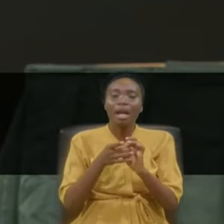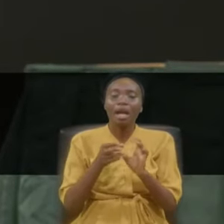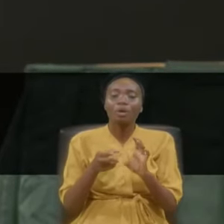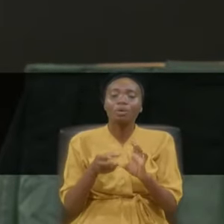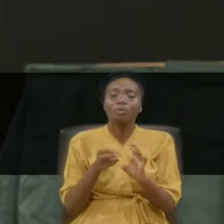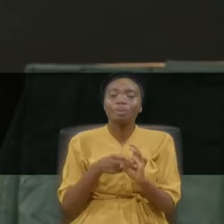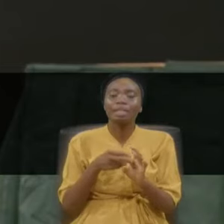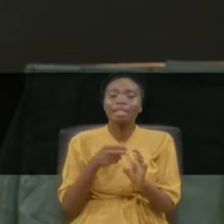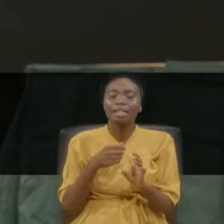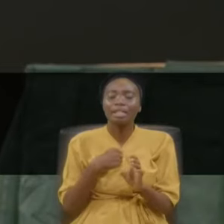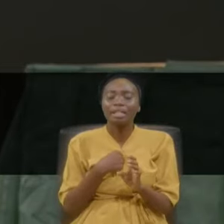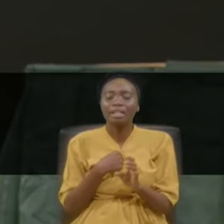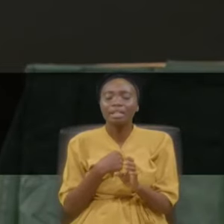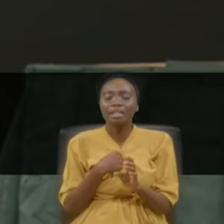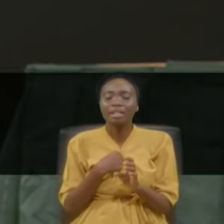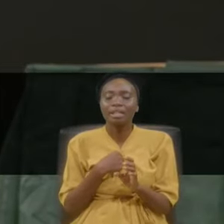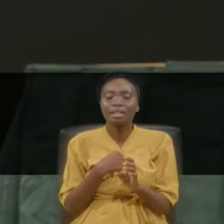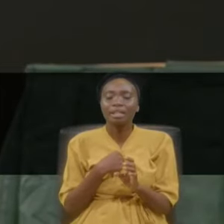count me.